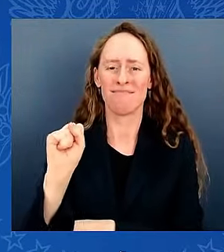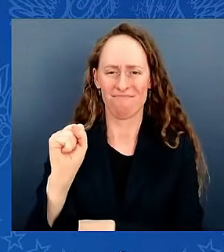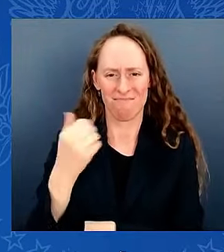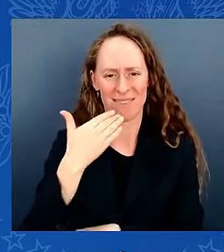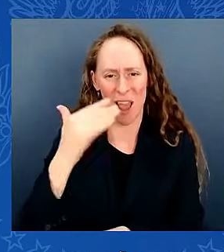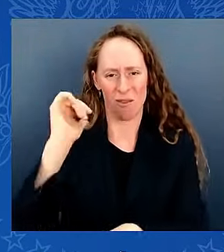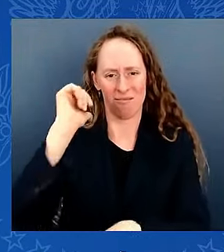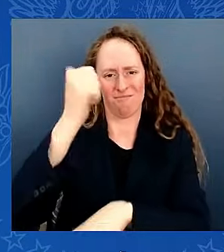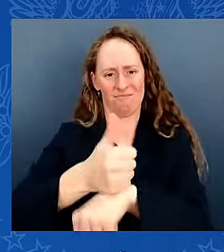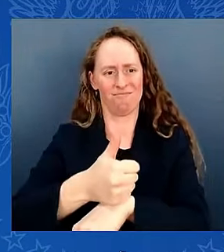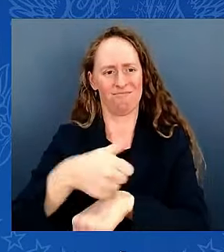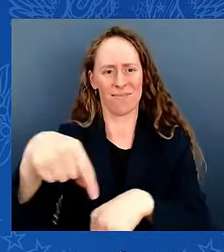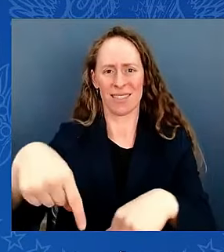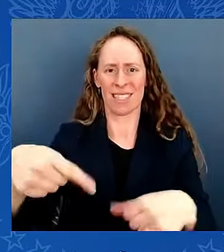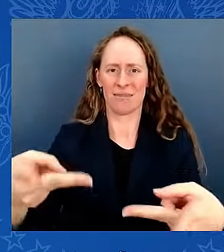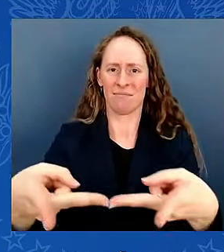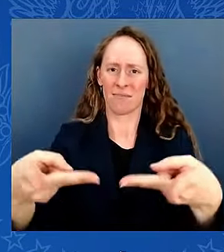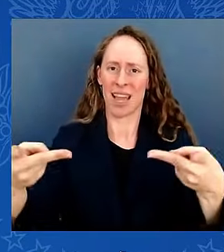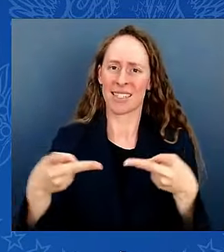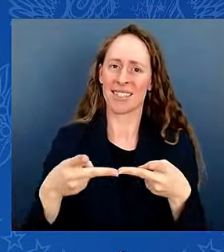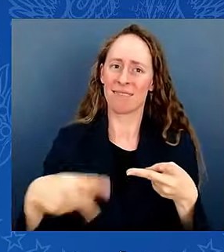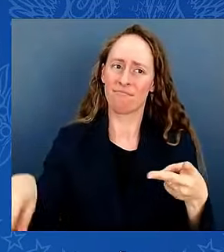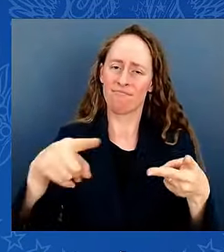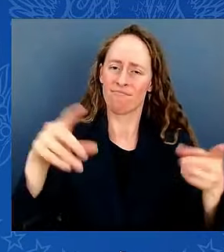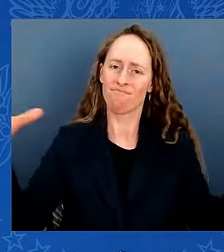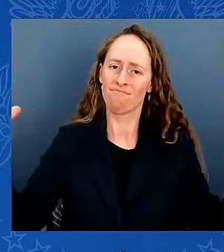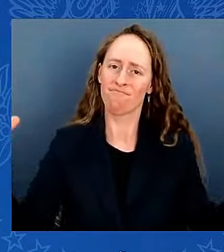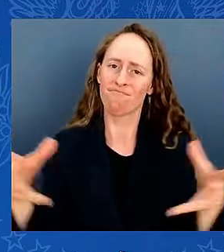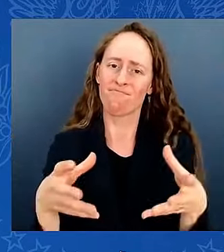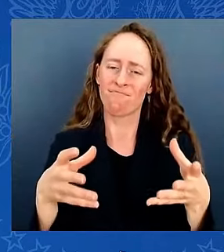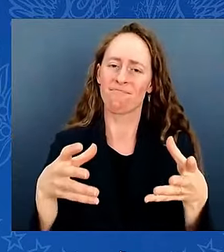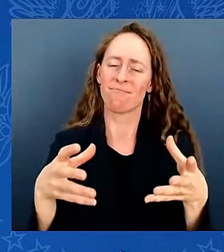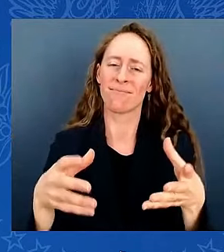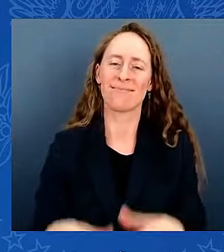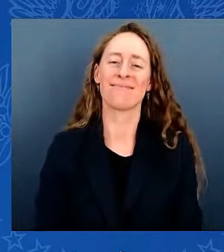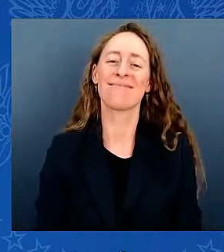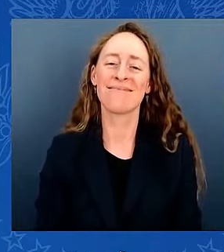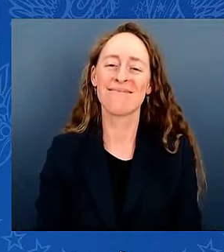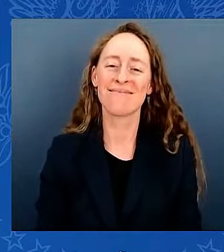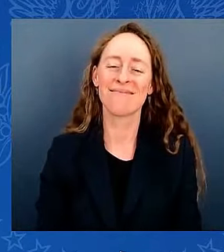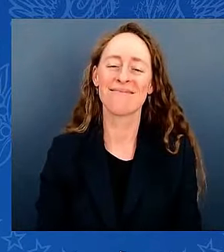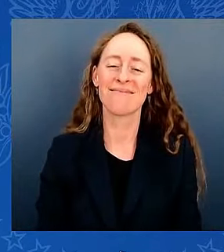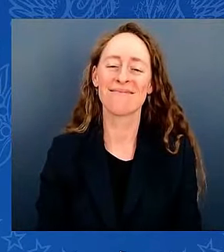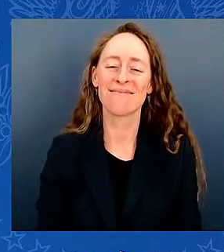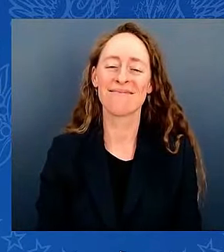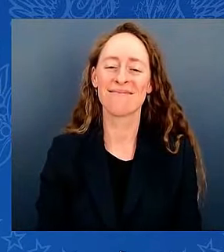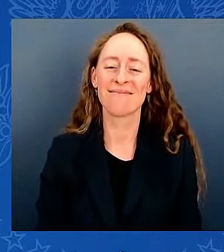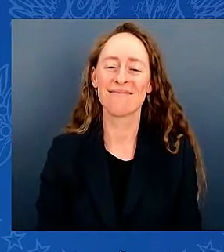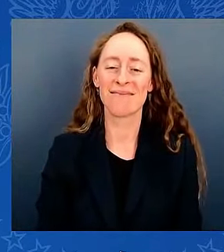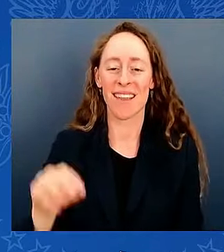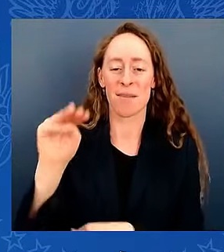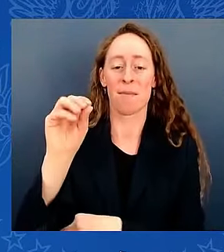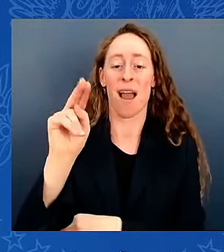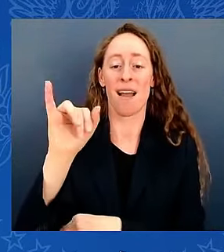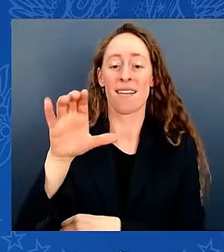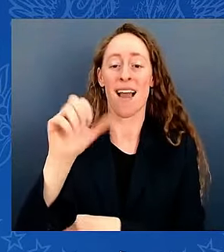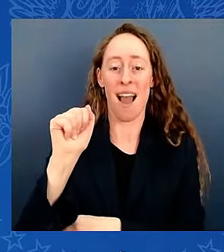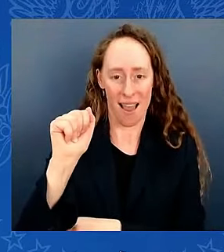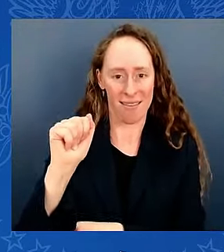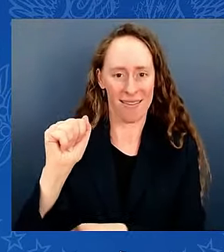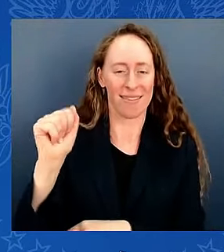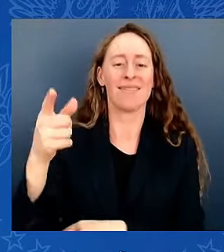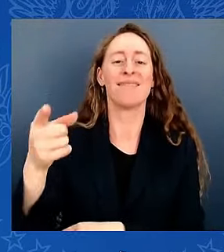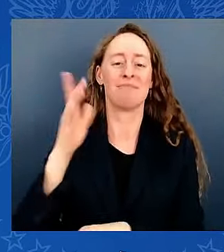Grammy Award-winning singer Monica Hu will perform shortly, I might add. And I want to thank you for our